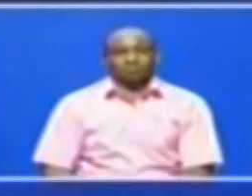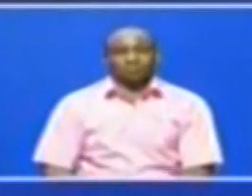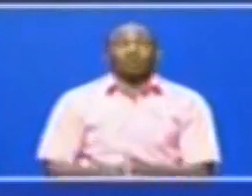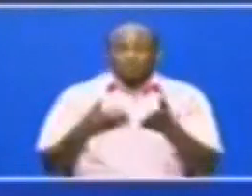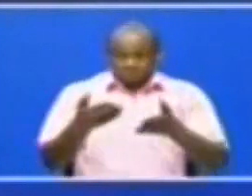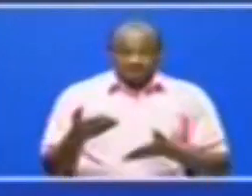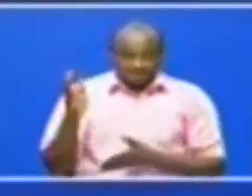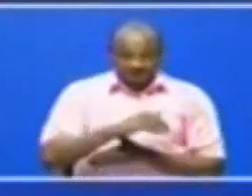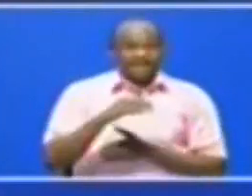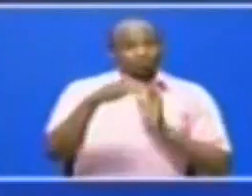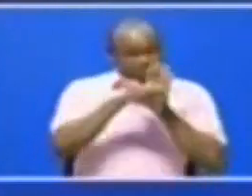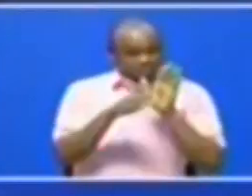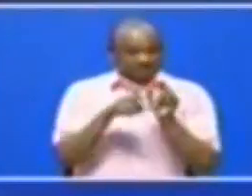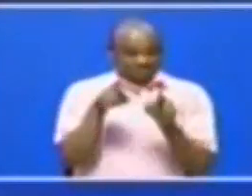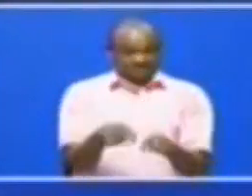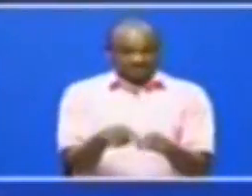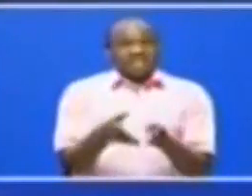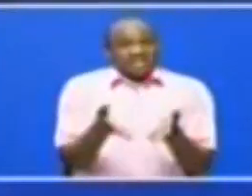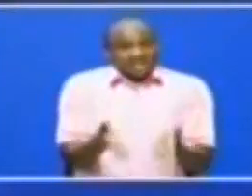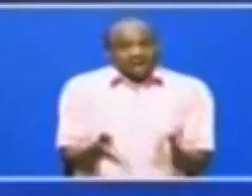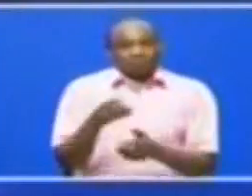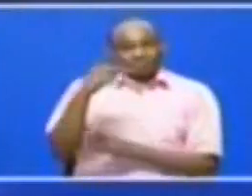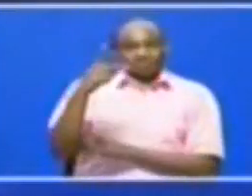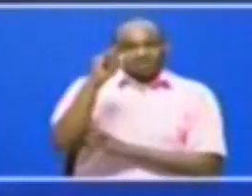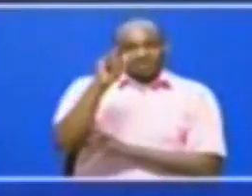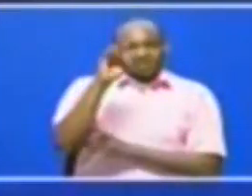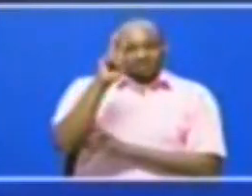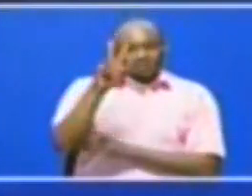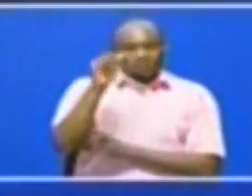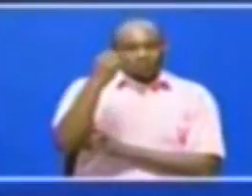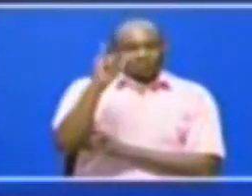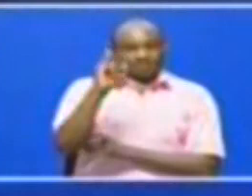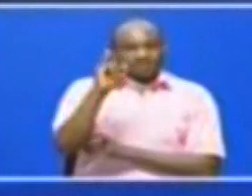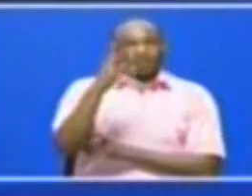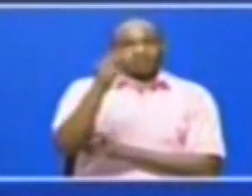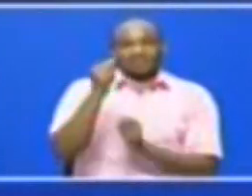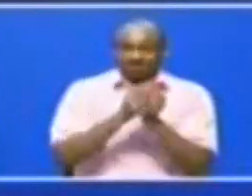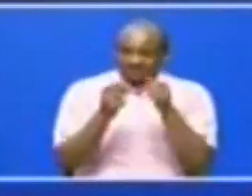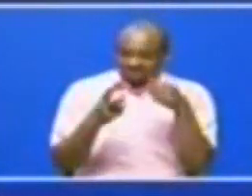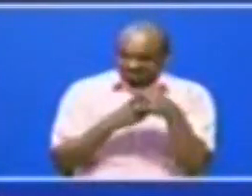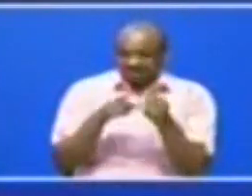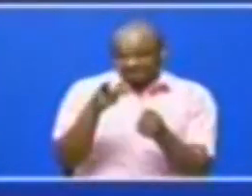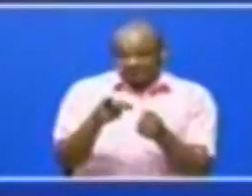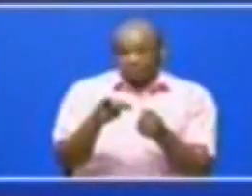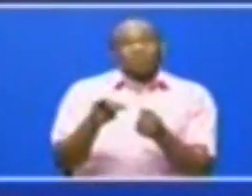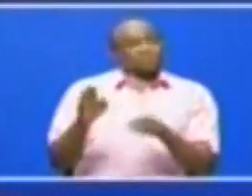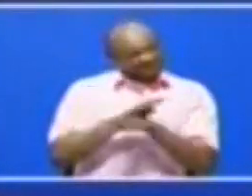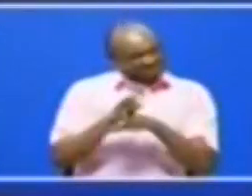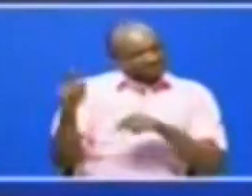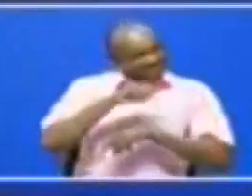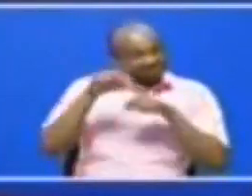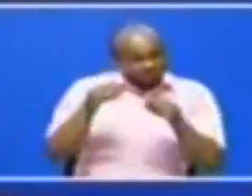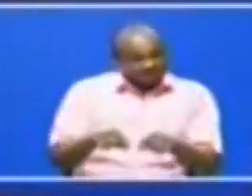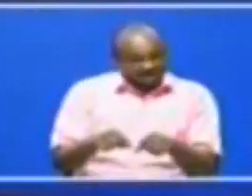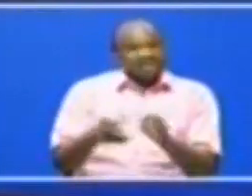Welcome back to the program. If you're just joining us, this is Kivumbi 2017. Of course, it has been a very busy day, politically speaking. Both